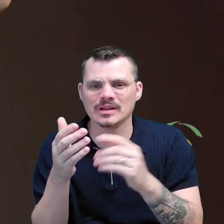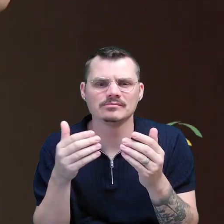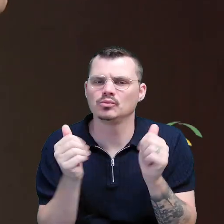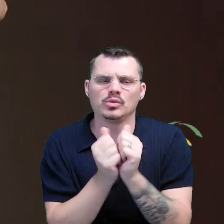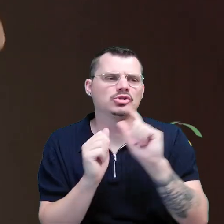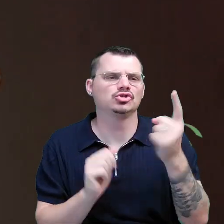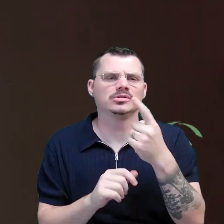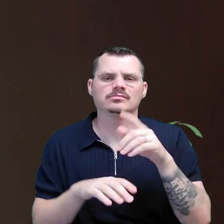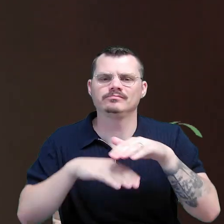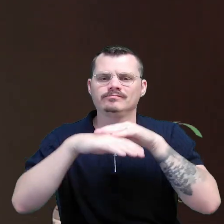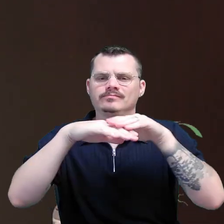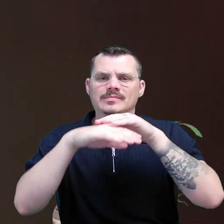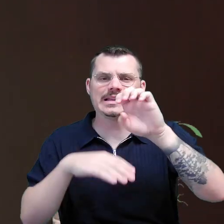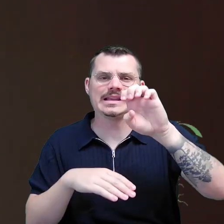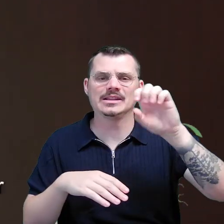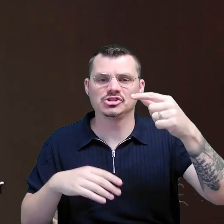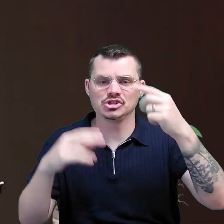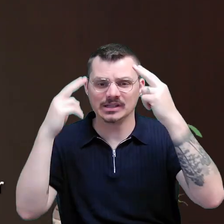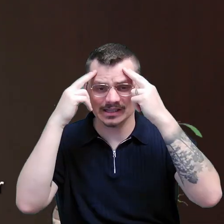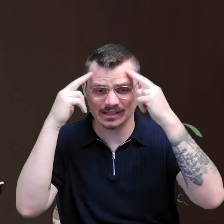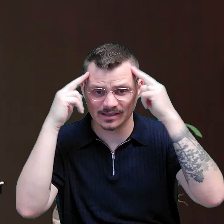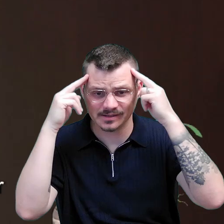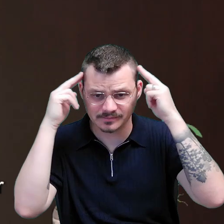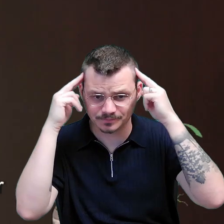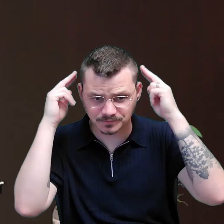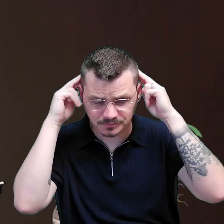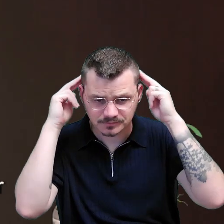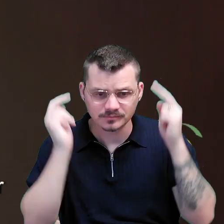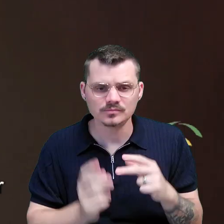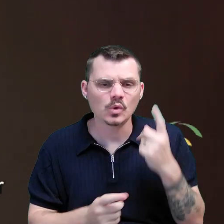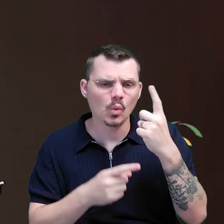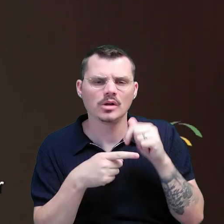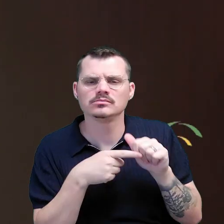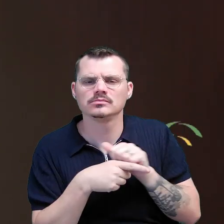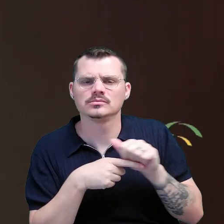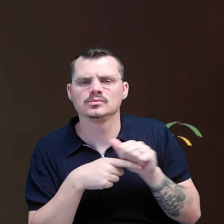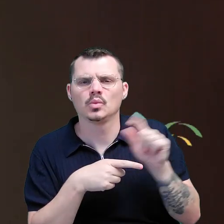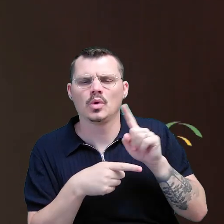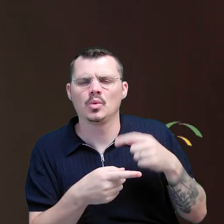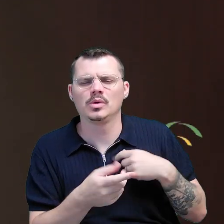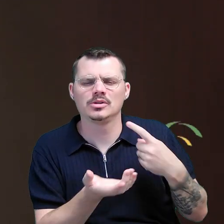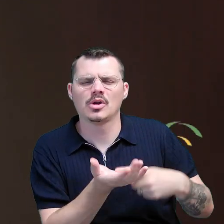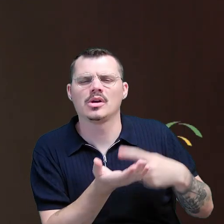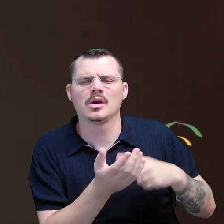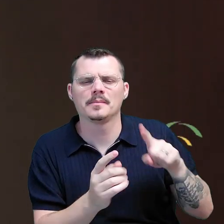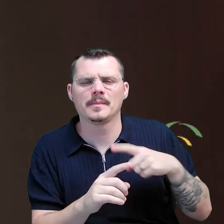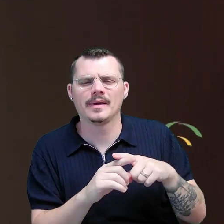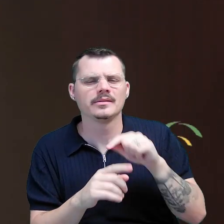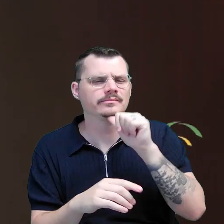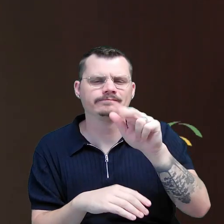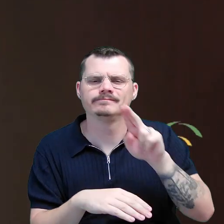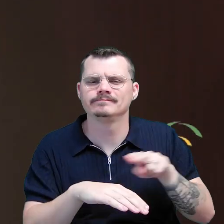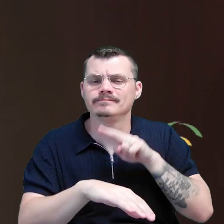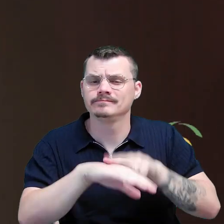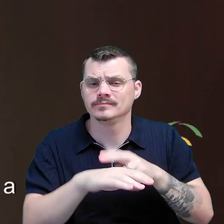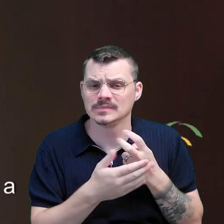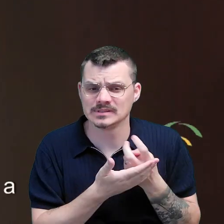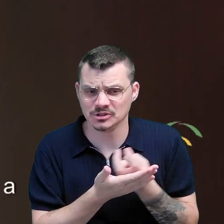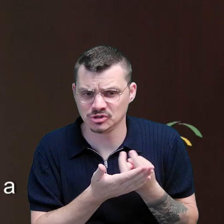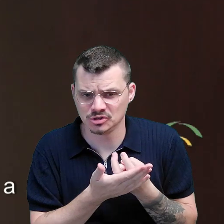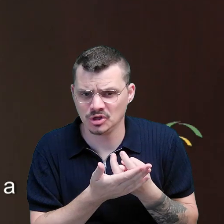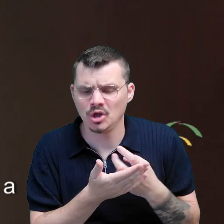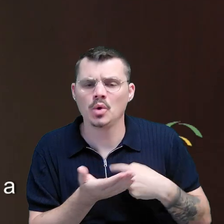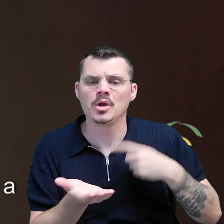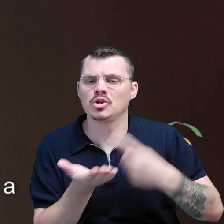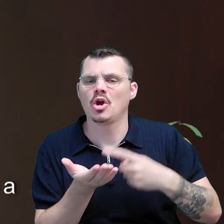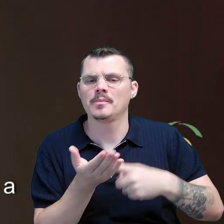standard surface EEG. In the section where we talk about unusual seizures, we